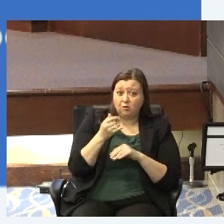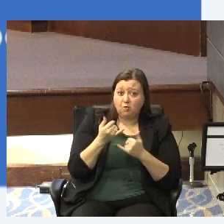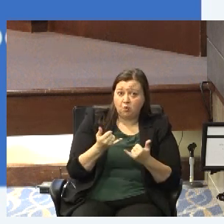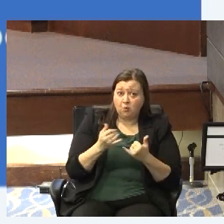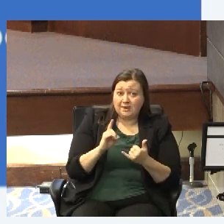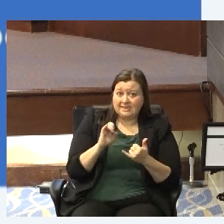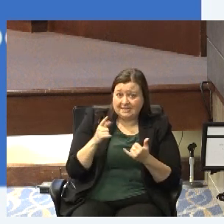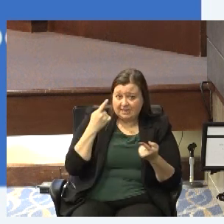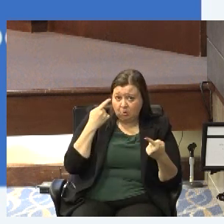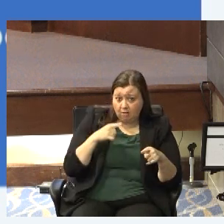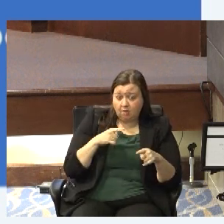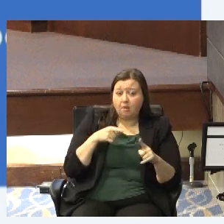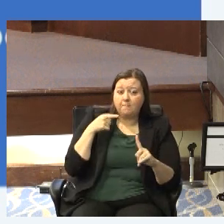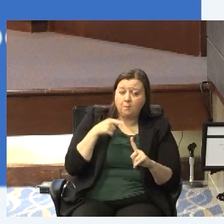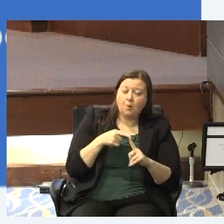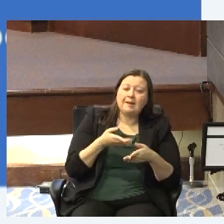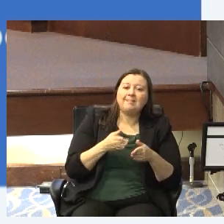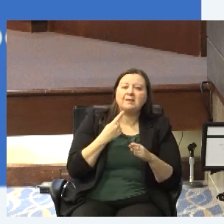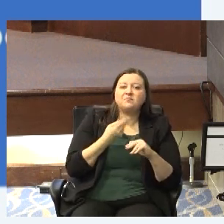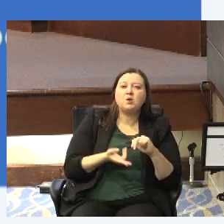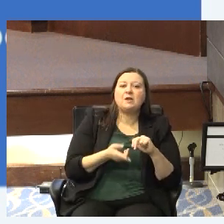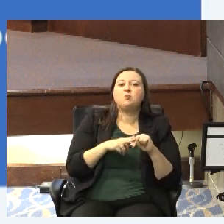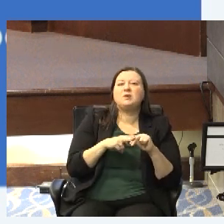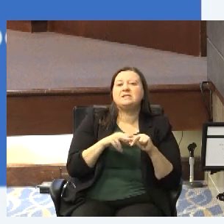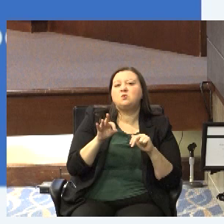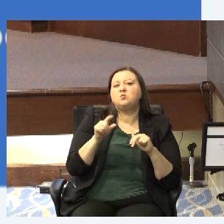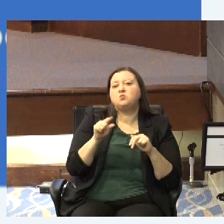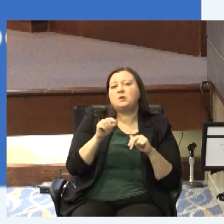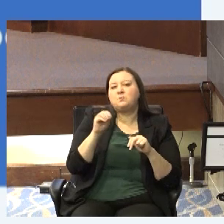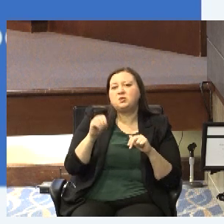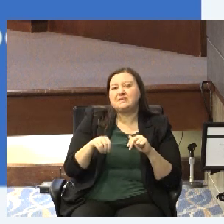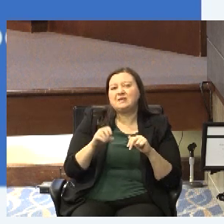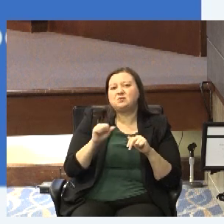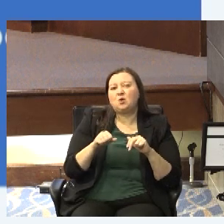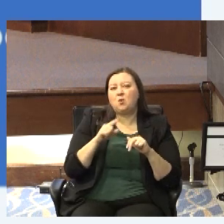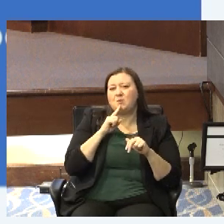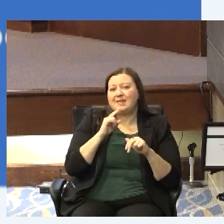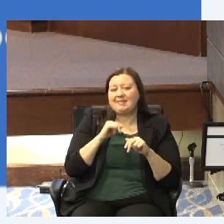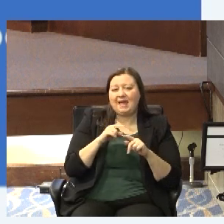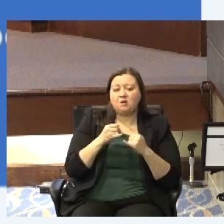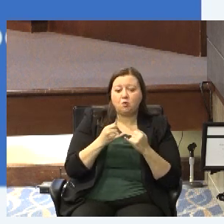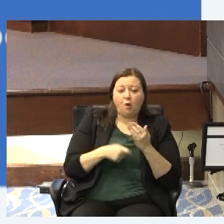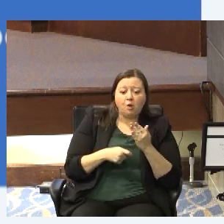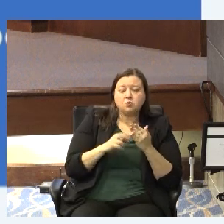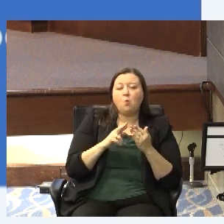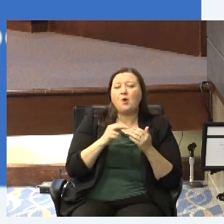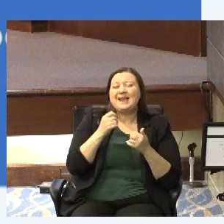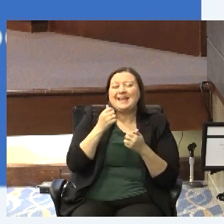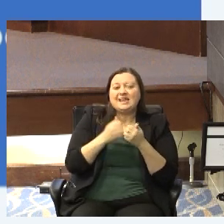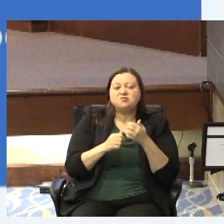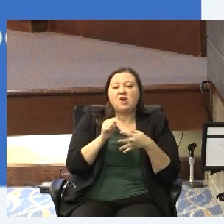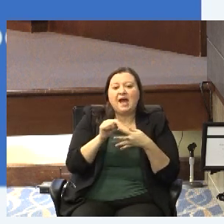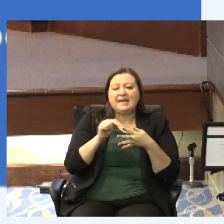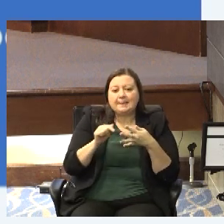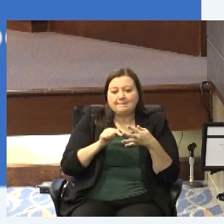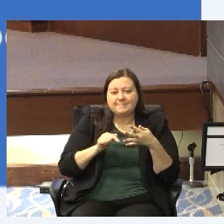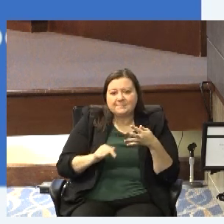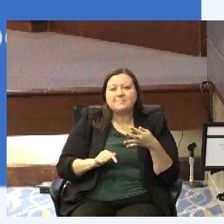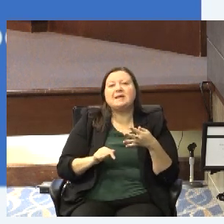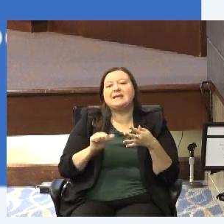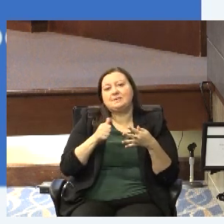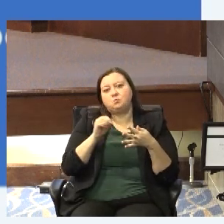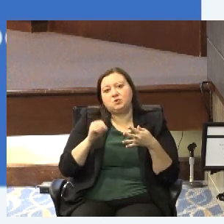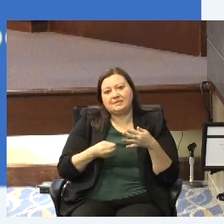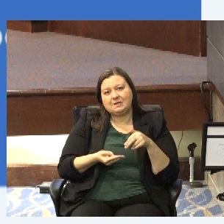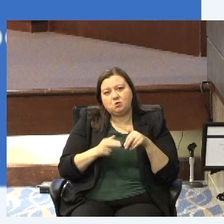point allows for an increase of 20% overall of that cost or 10% per line item without approval of the city. Anything above that would